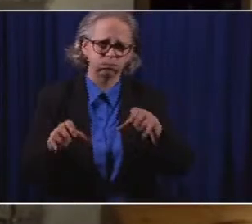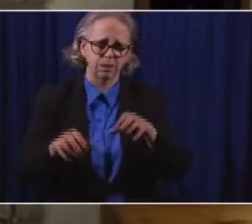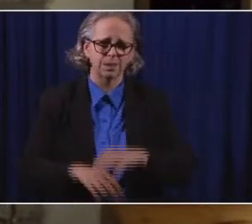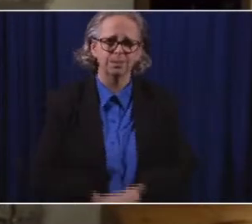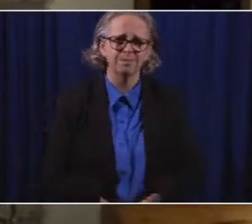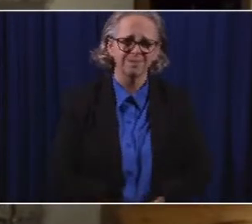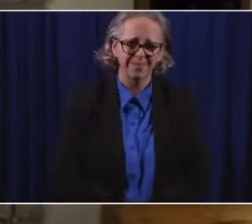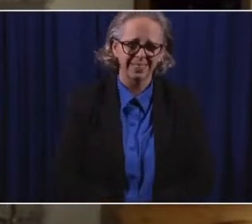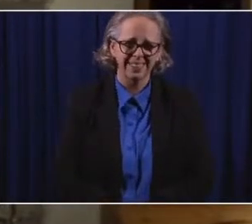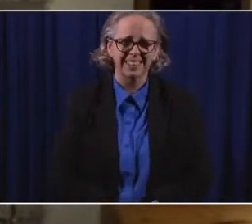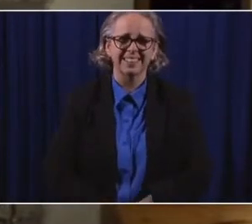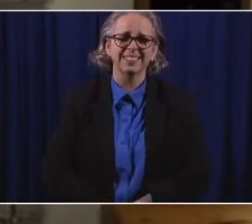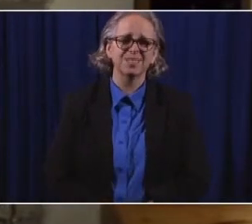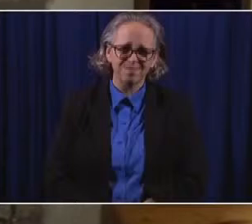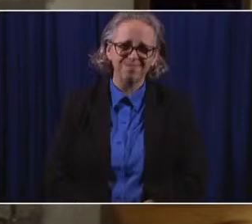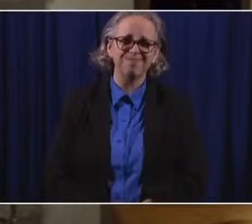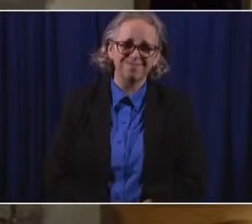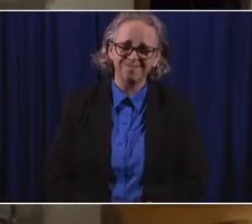it.